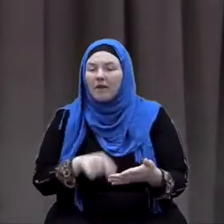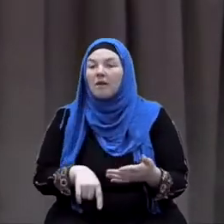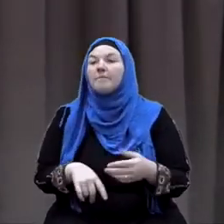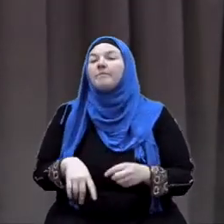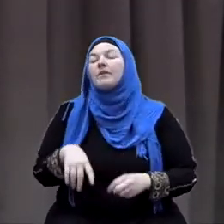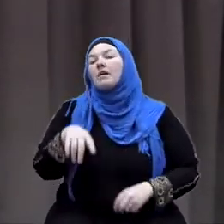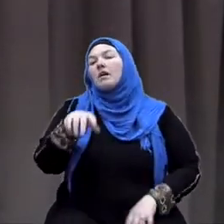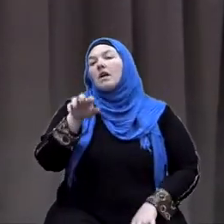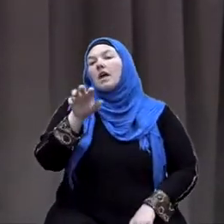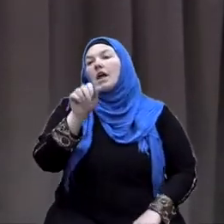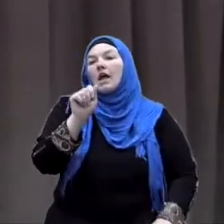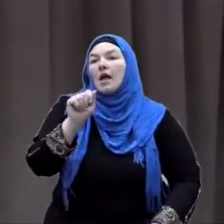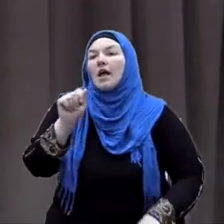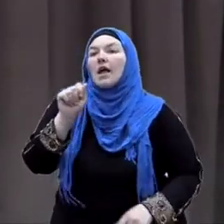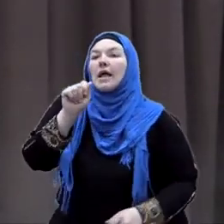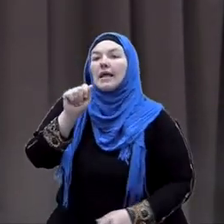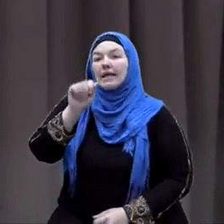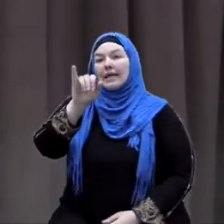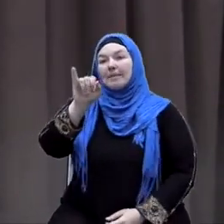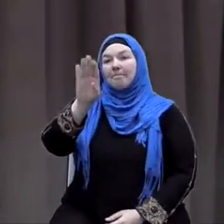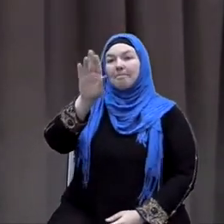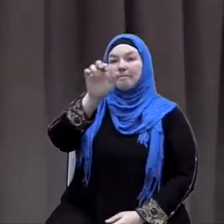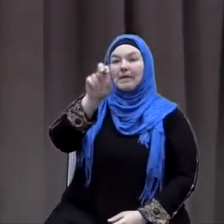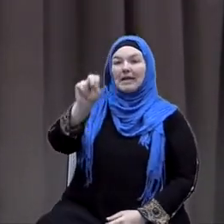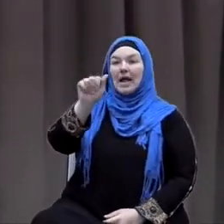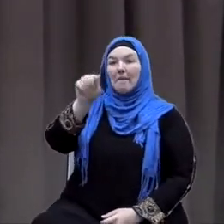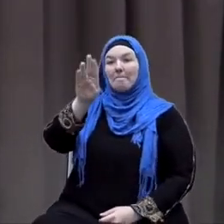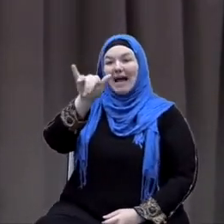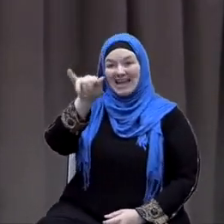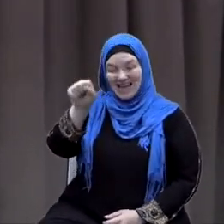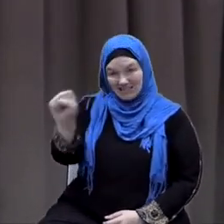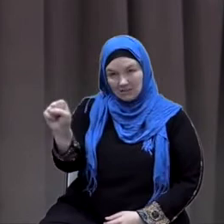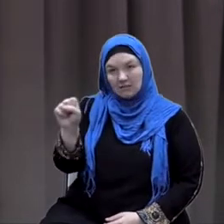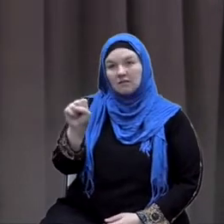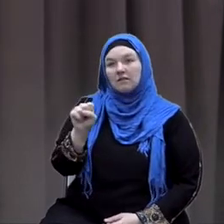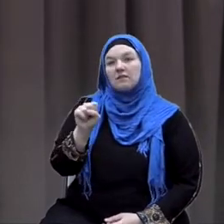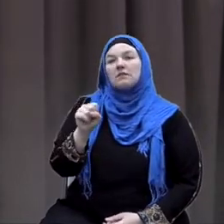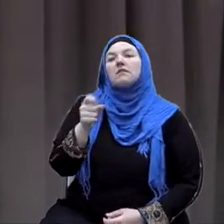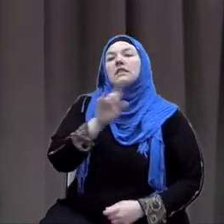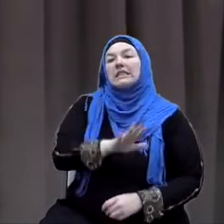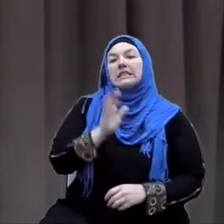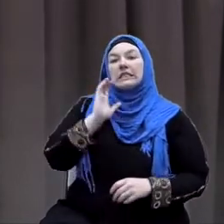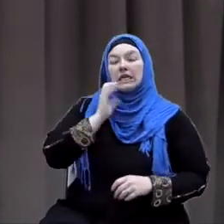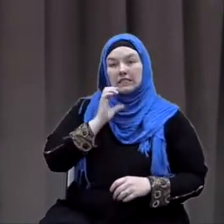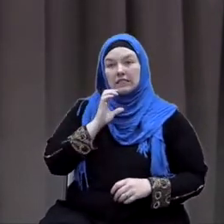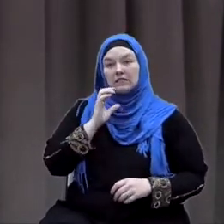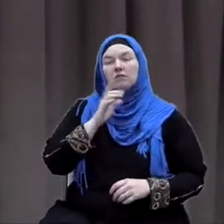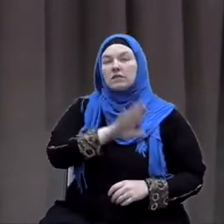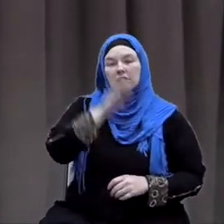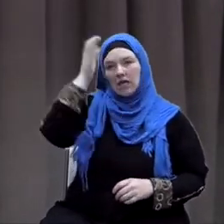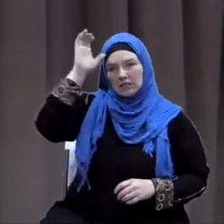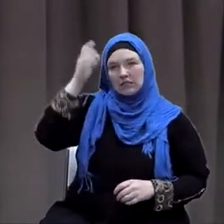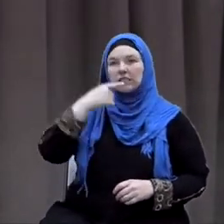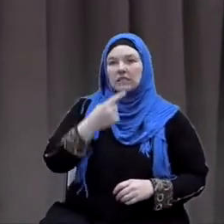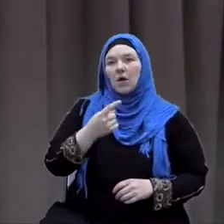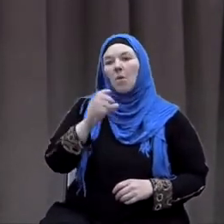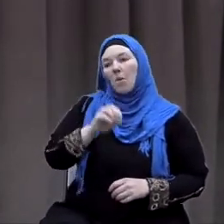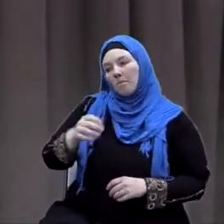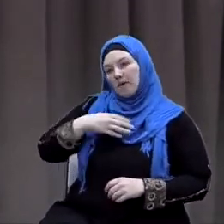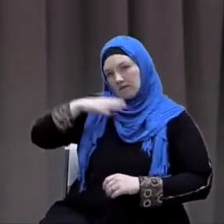to his cousin Ibn Abbas, Ya Bunayya, ihfazi Allah yahfazk. O my